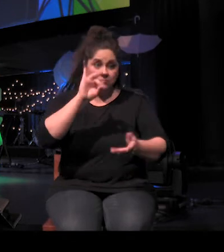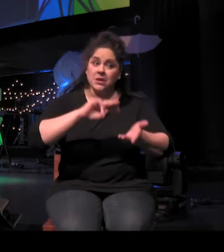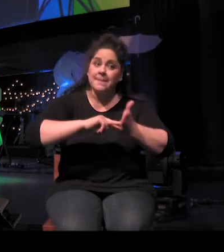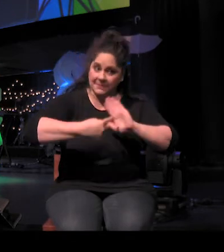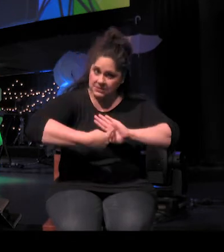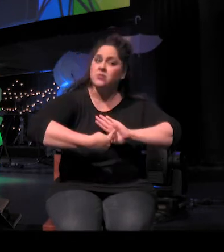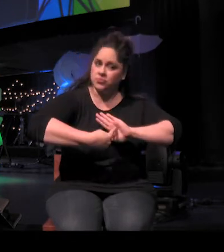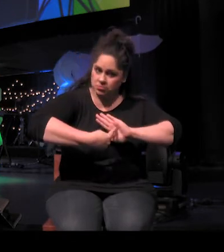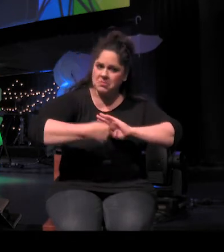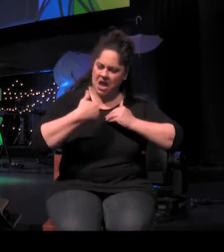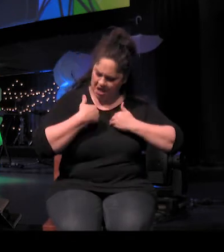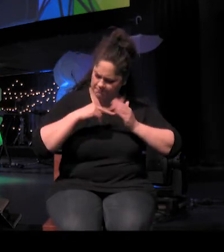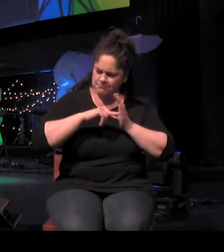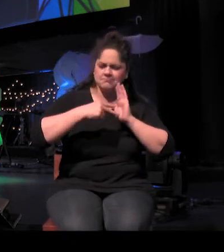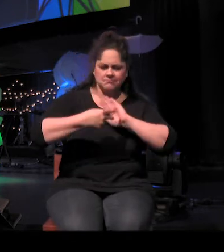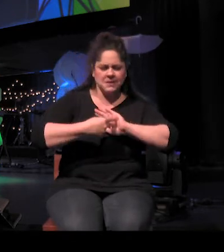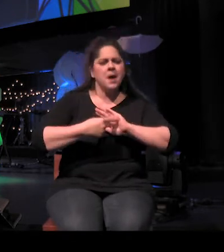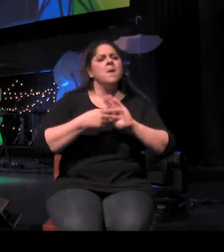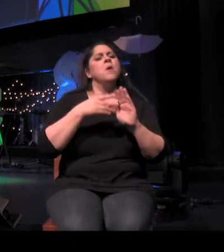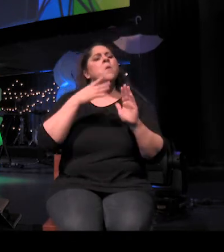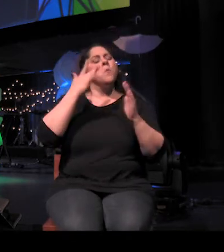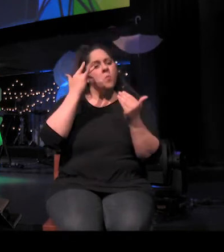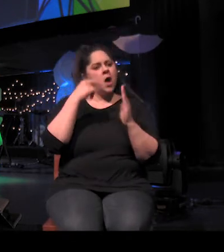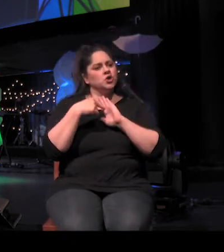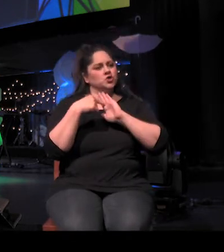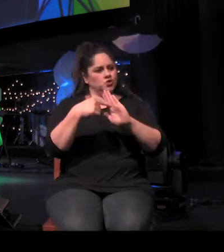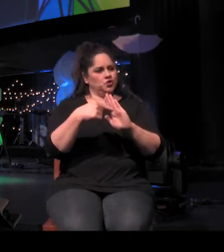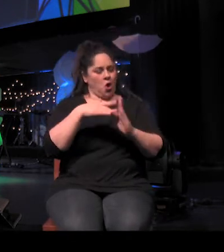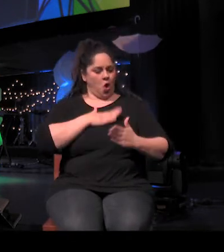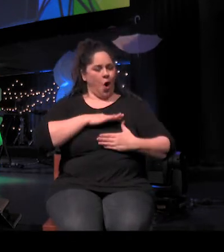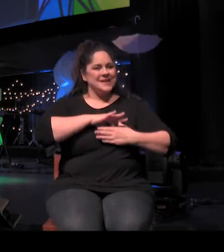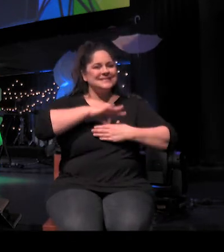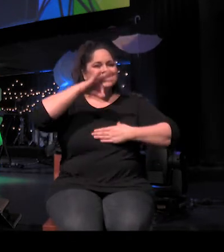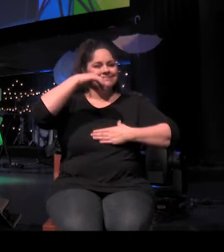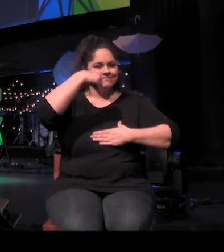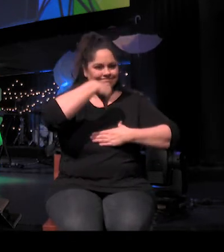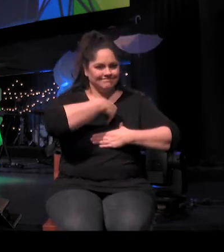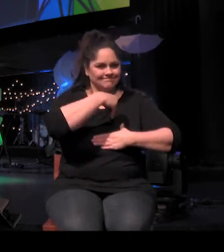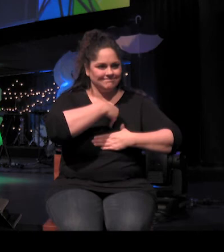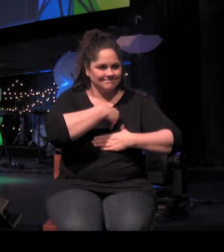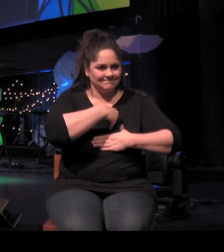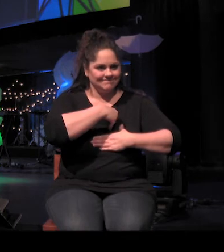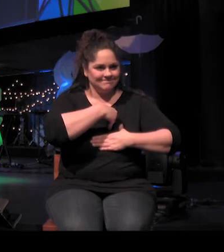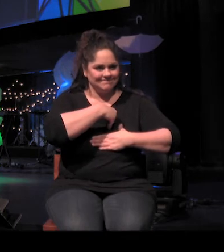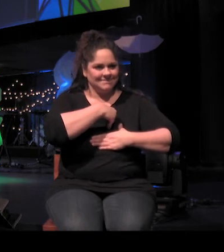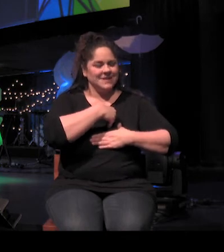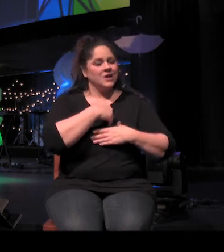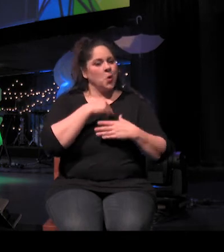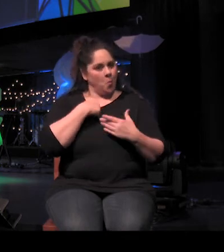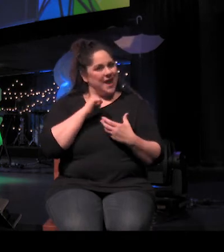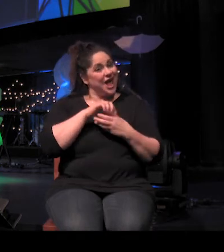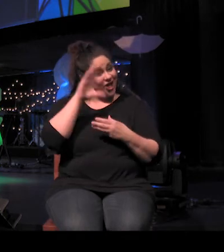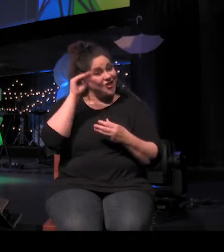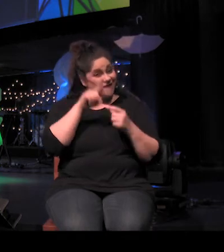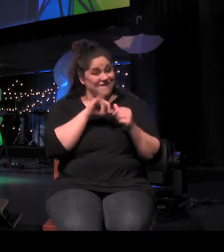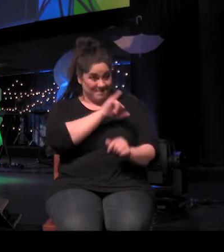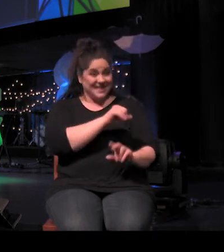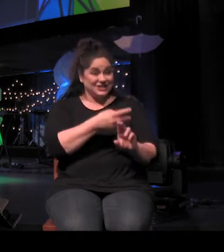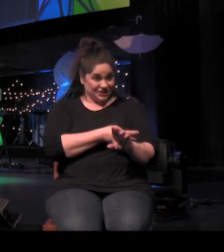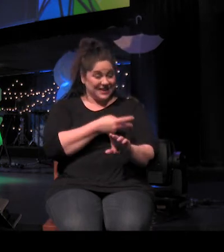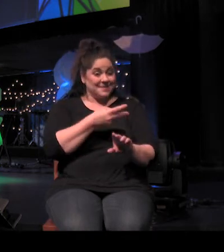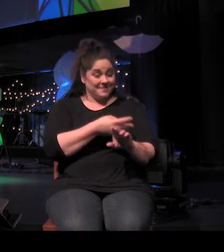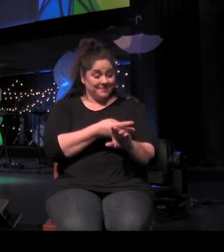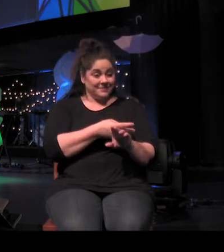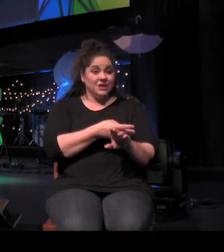to very important truths about our spiritual condition. We can learn a lot from sheep.